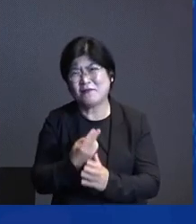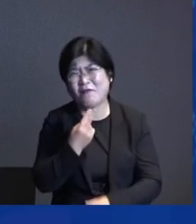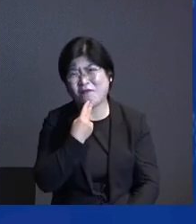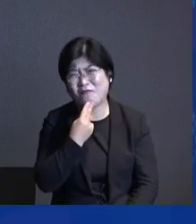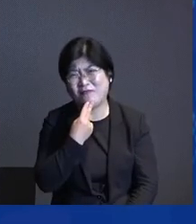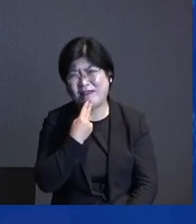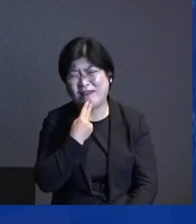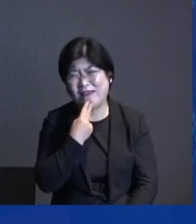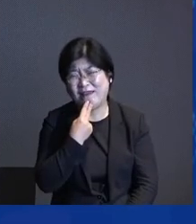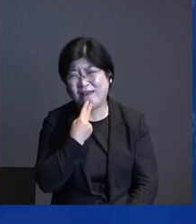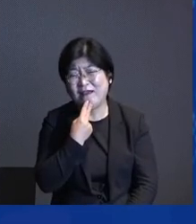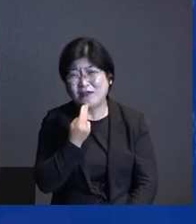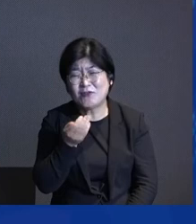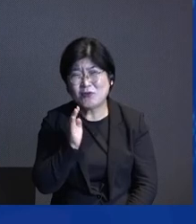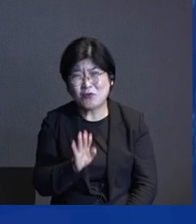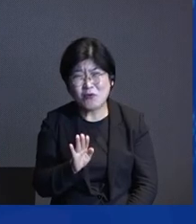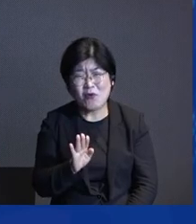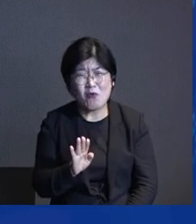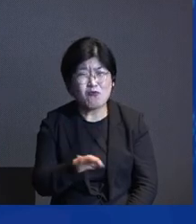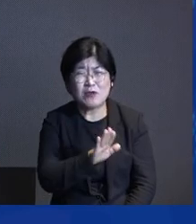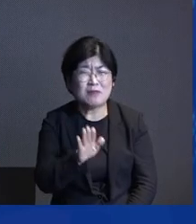long way to work on. So